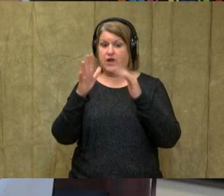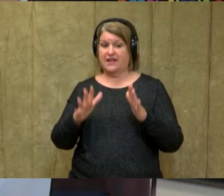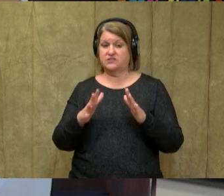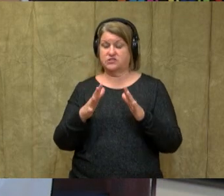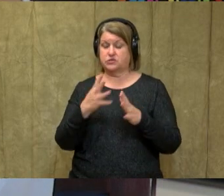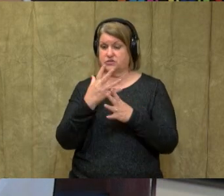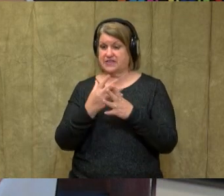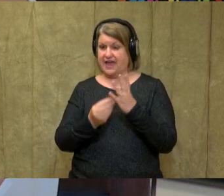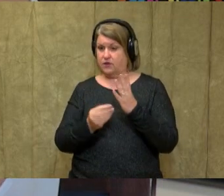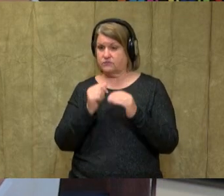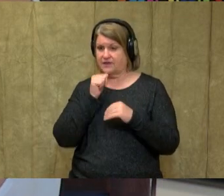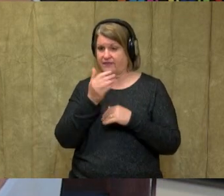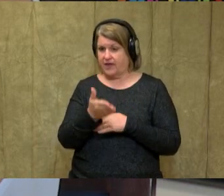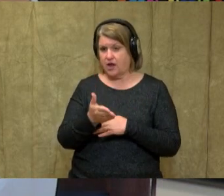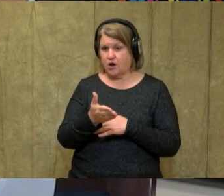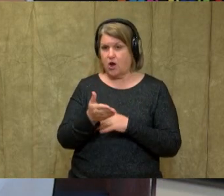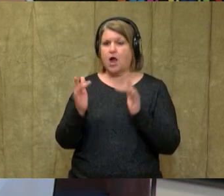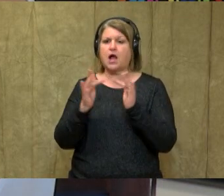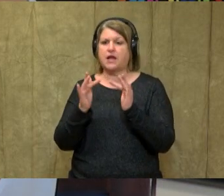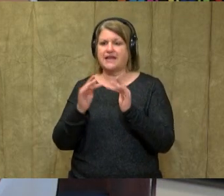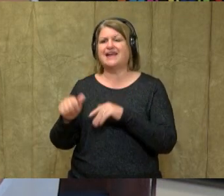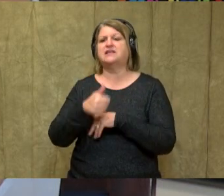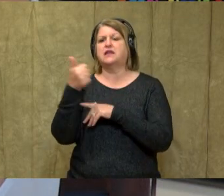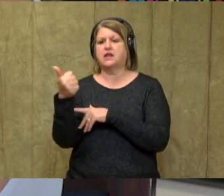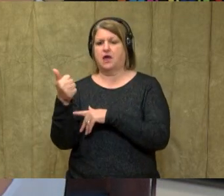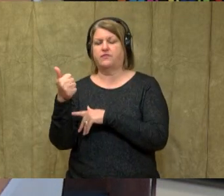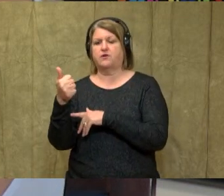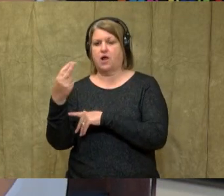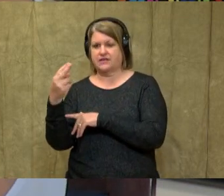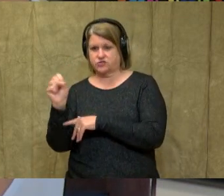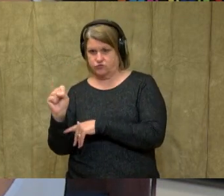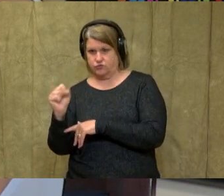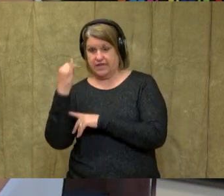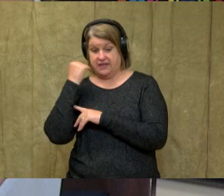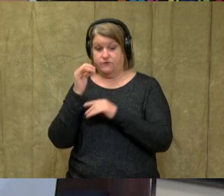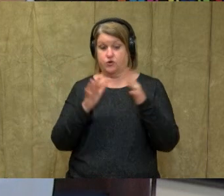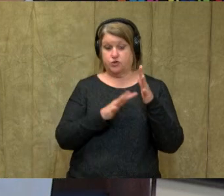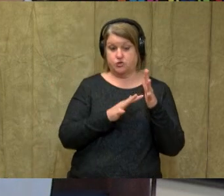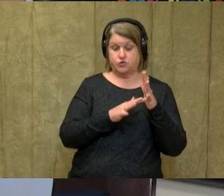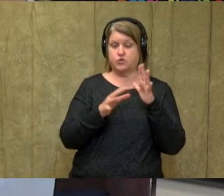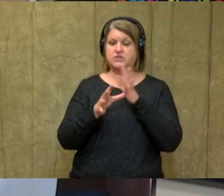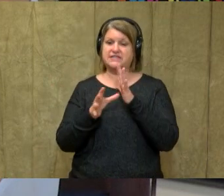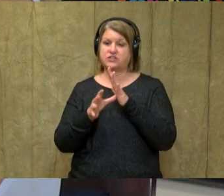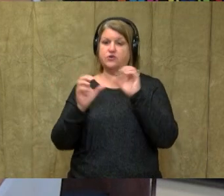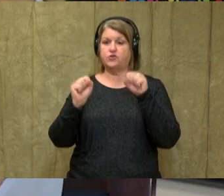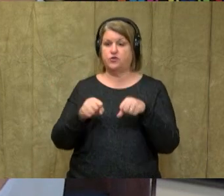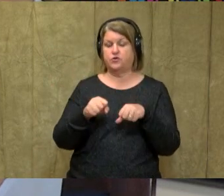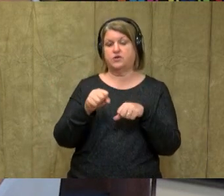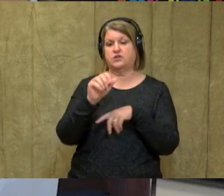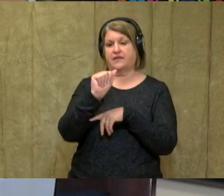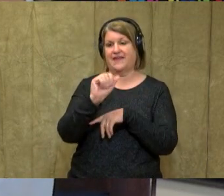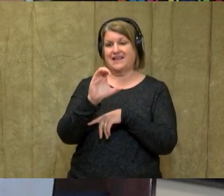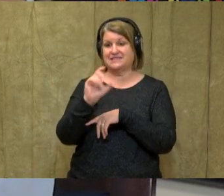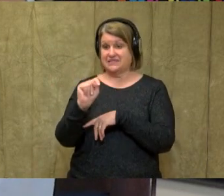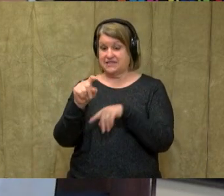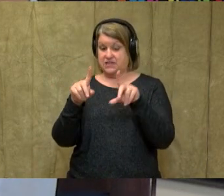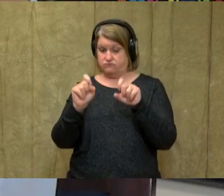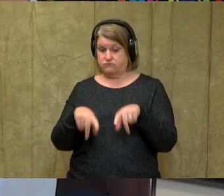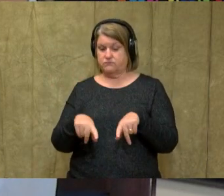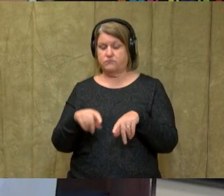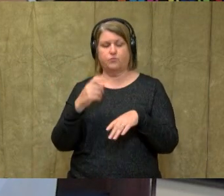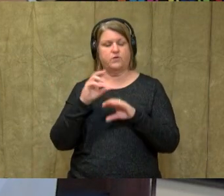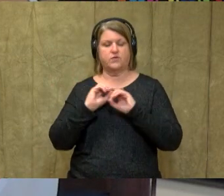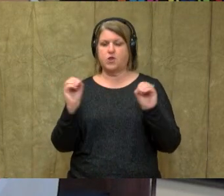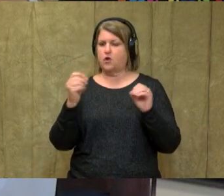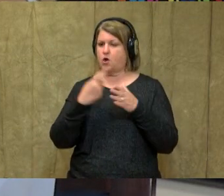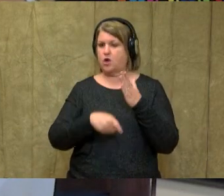fee waivers still available. But all of our students, if you're a junior or senior, you can take the ACT at no